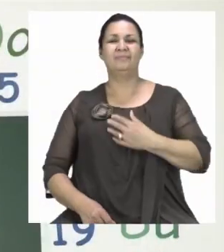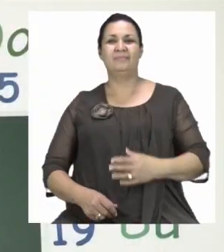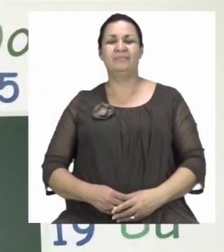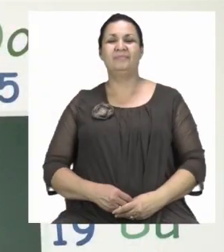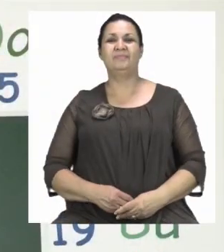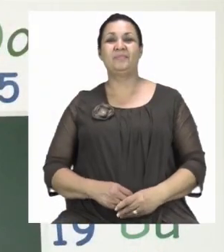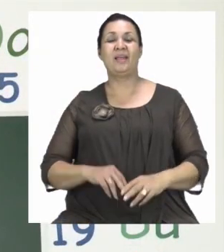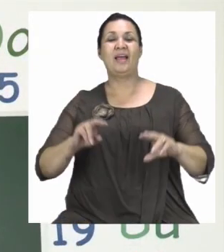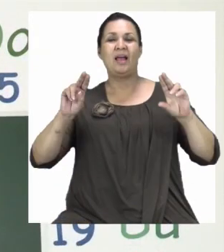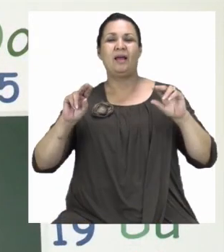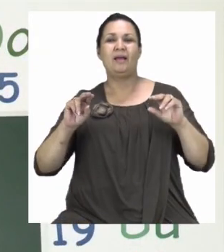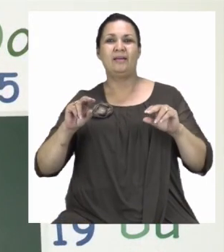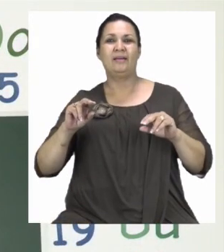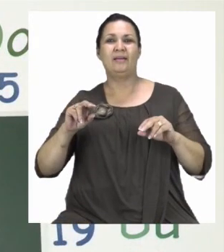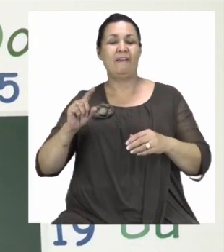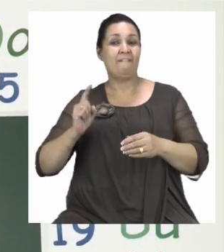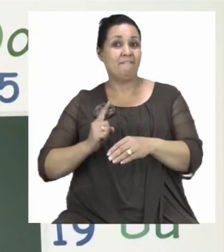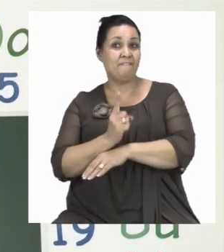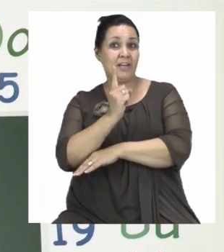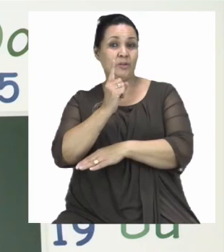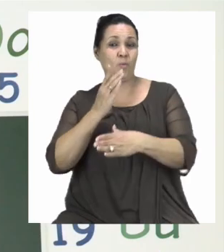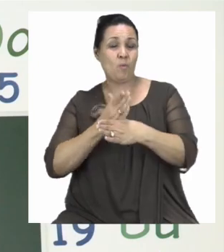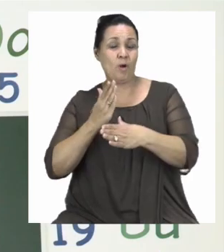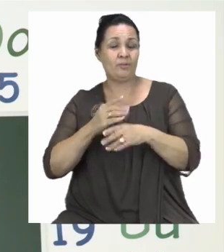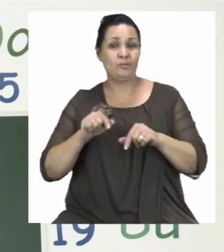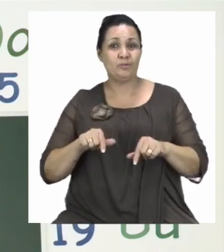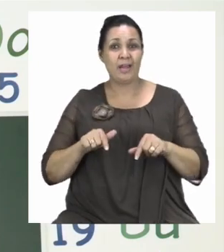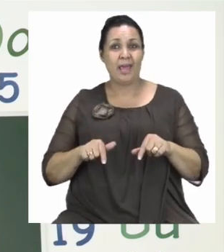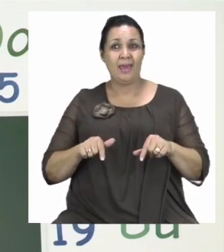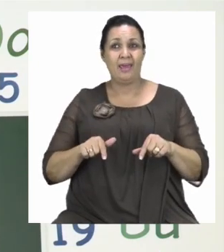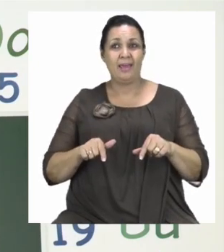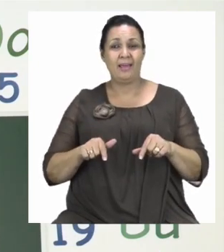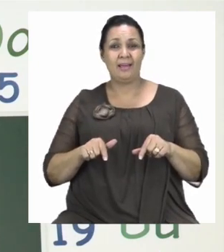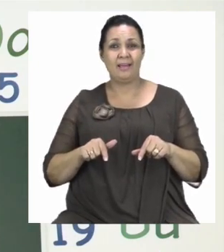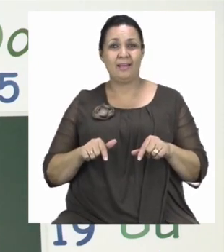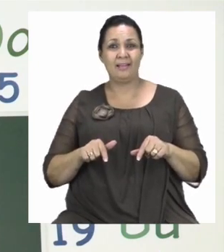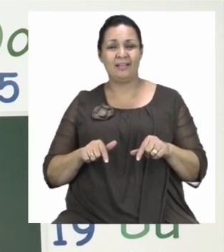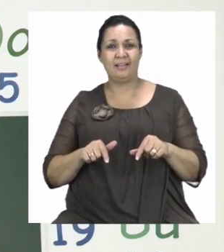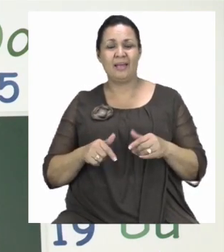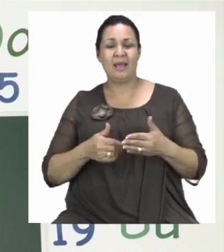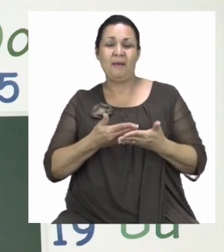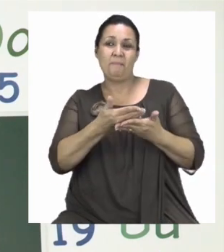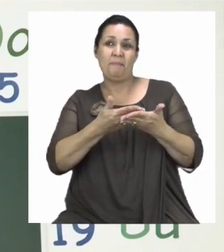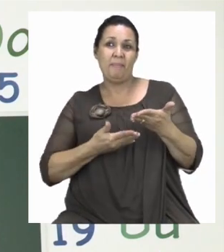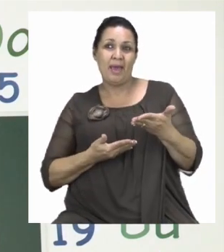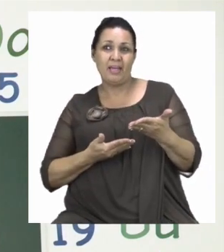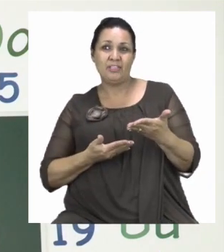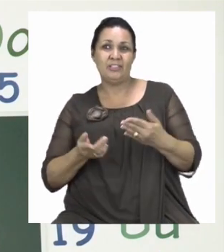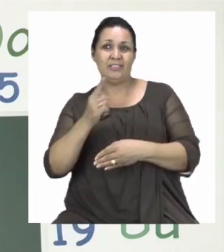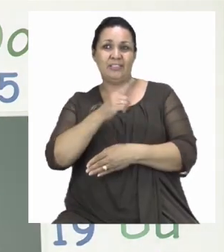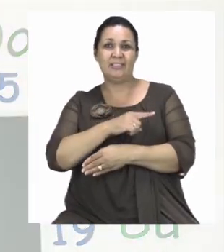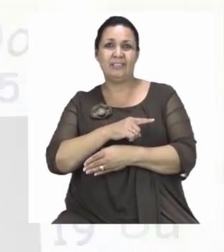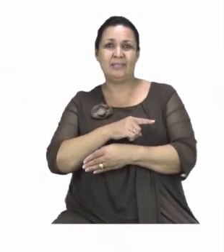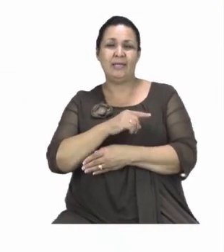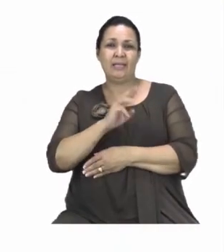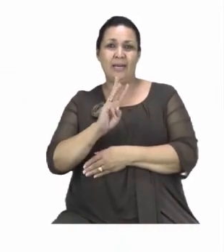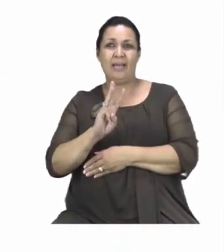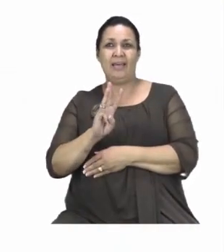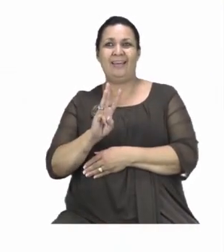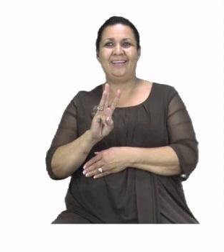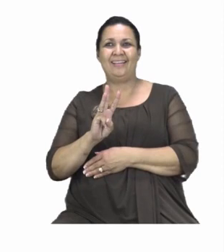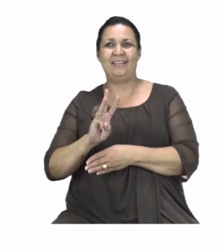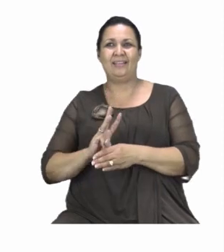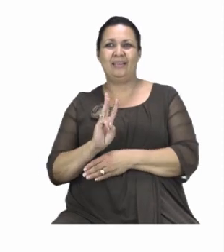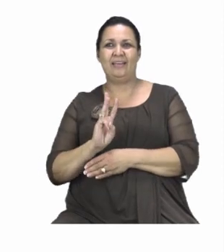Our first activity today is going to be coming from page 3.